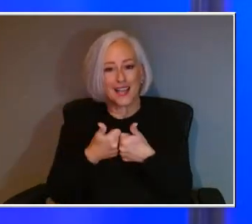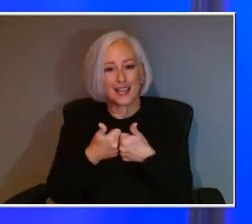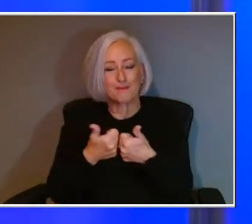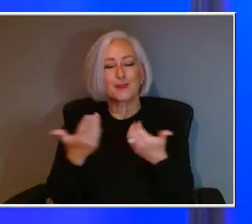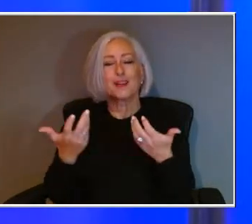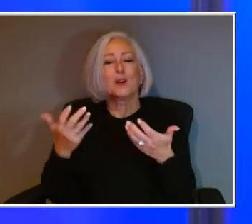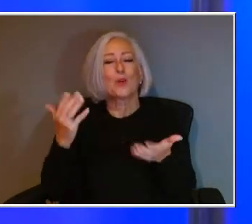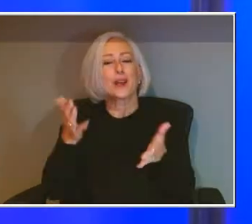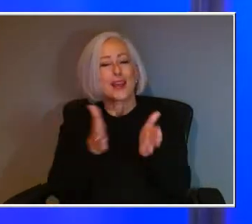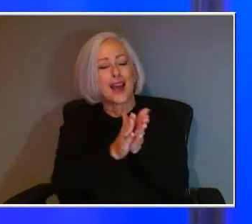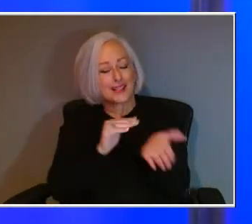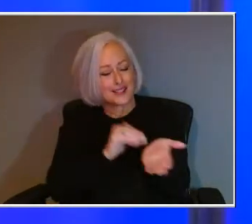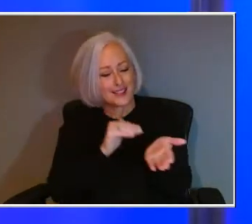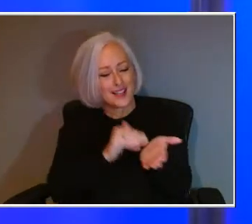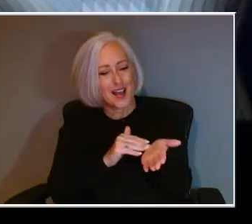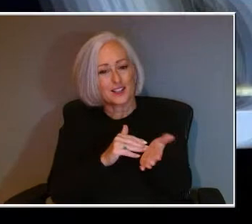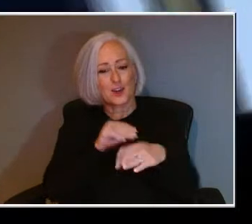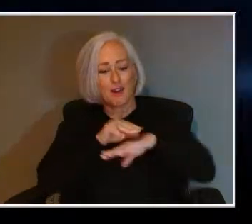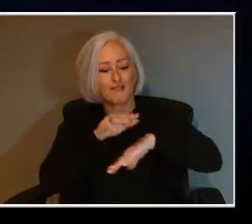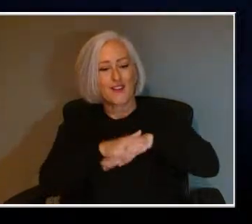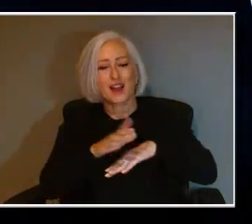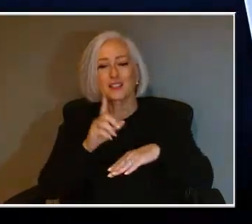Dr. Vincent Key's tip of the day.